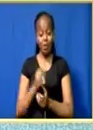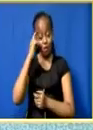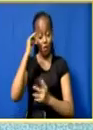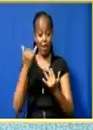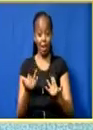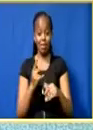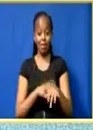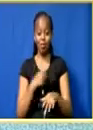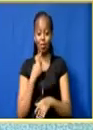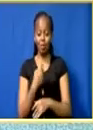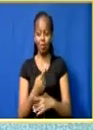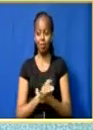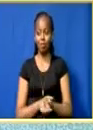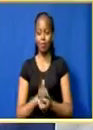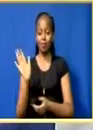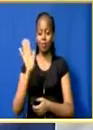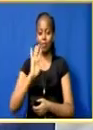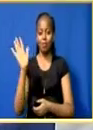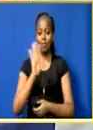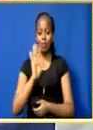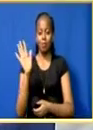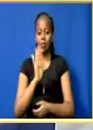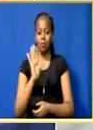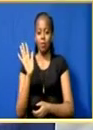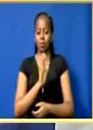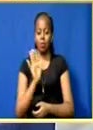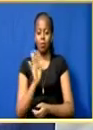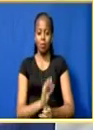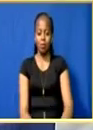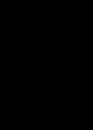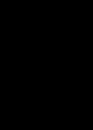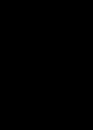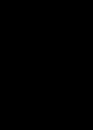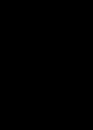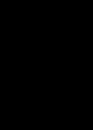now, it's goodbye. Bye.